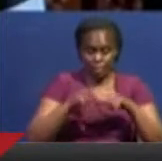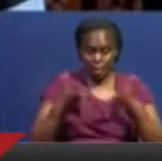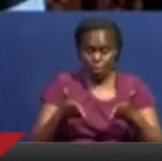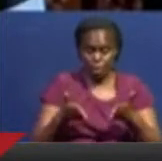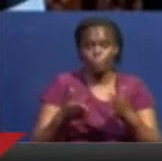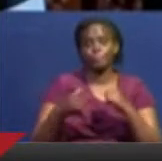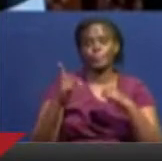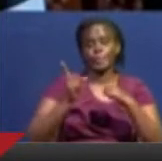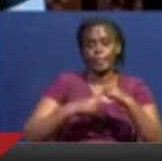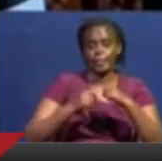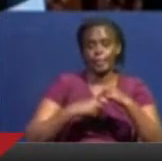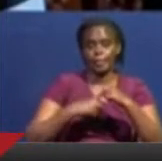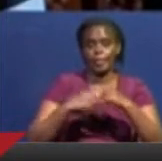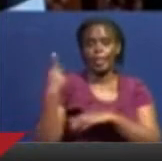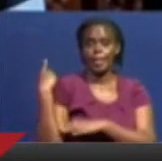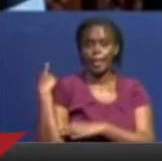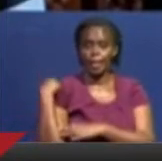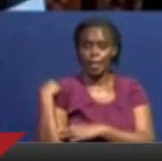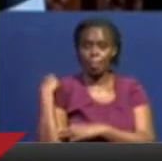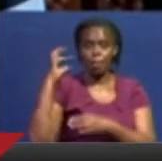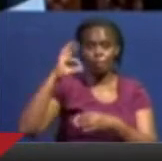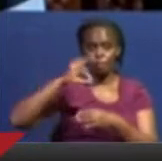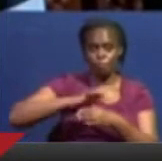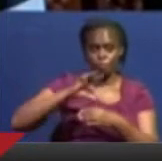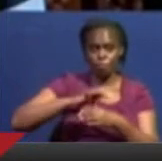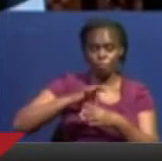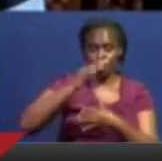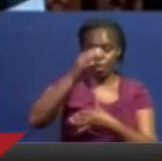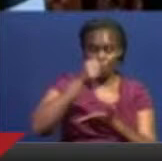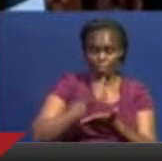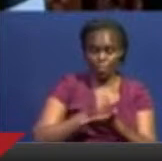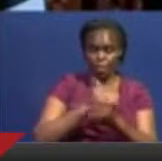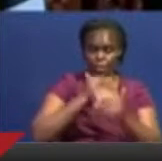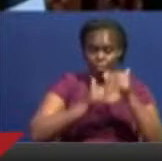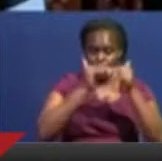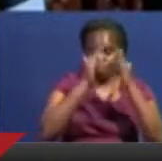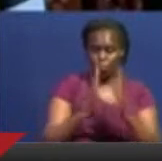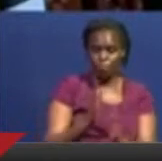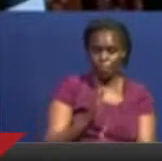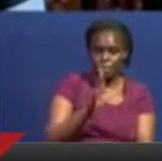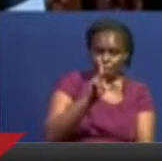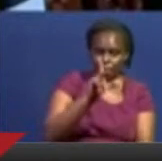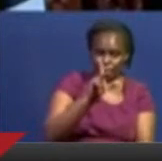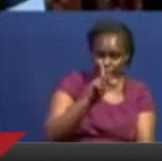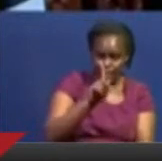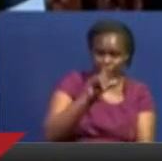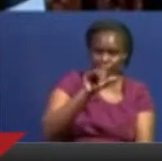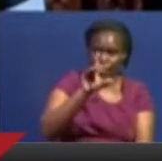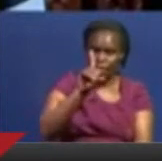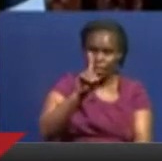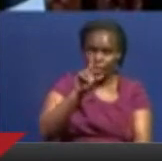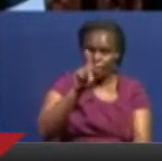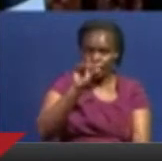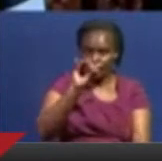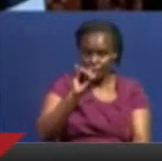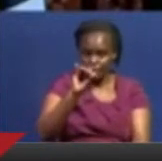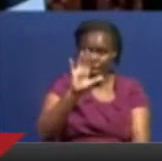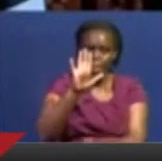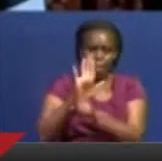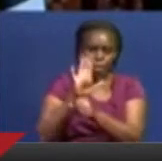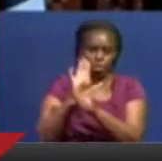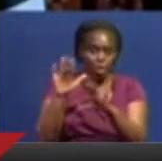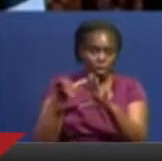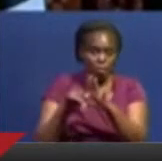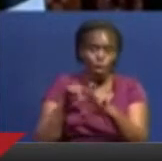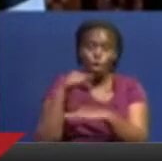6, that the threshold for voting on the nomination of Professor Kithure Kindiki EGH is a majority of the